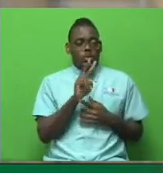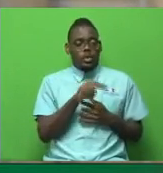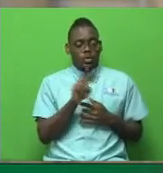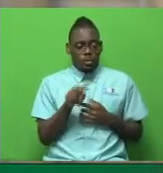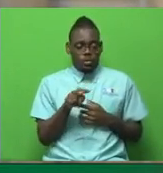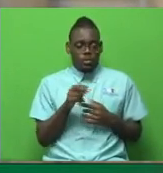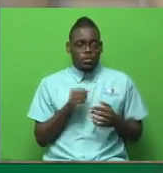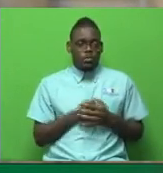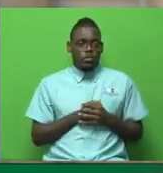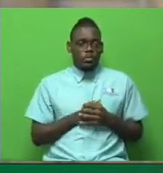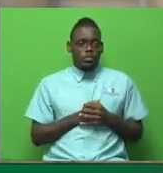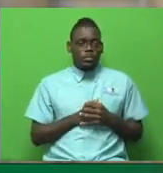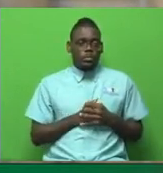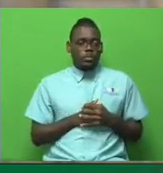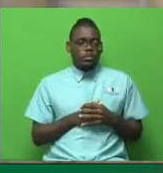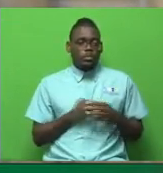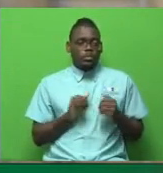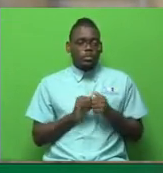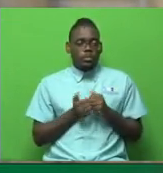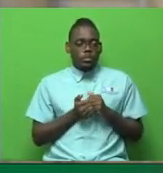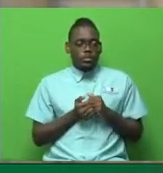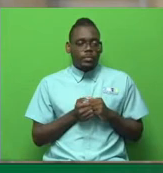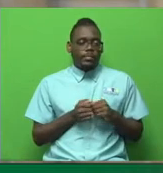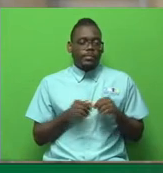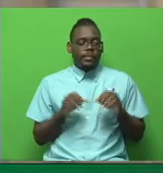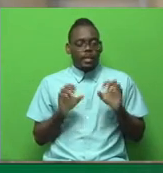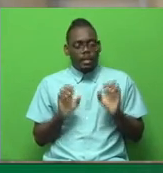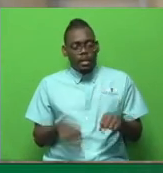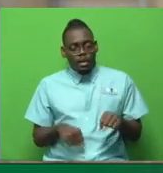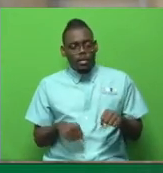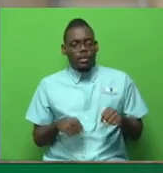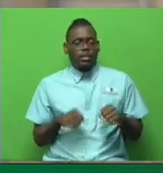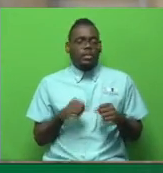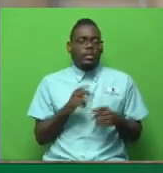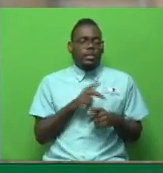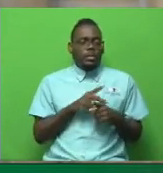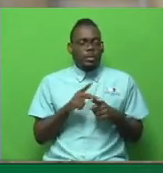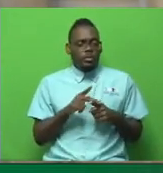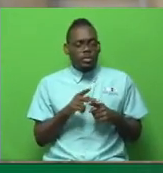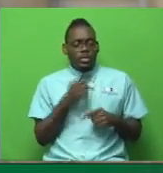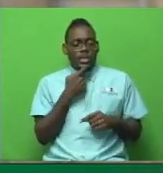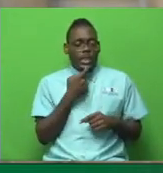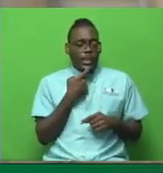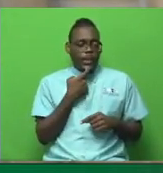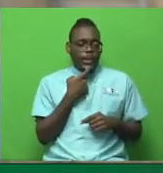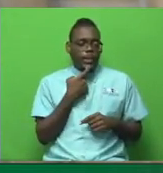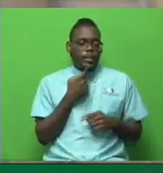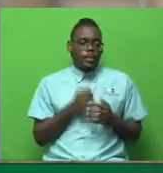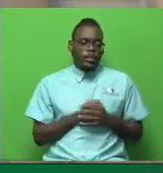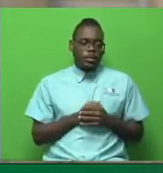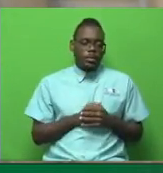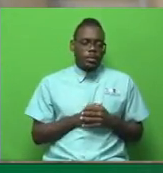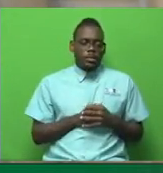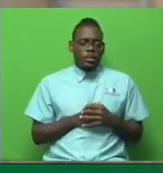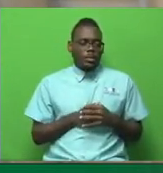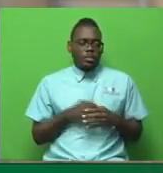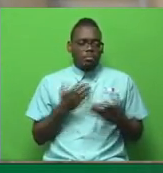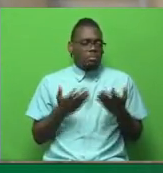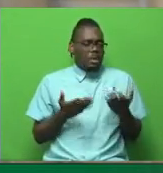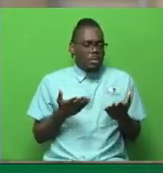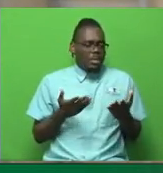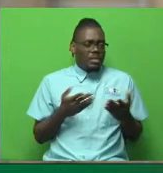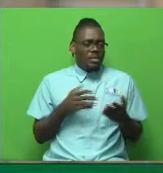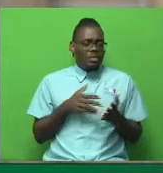how could a professional make such a poor judgment trying to predict the future